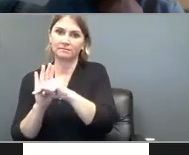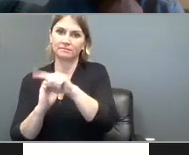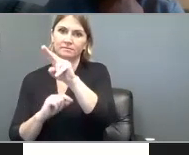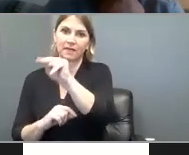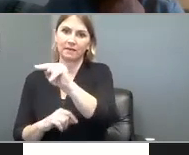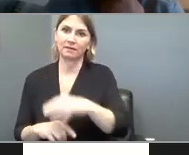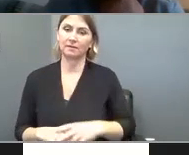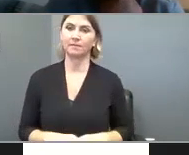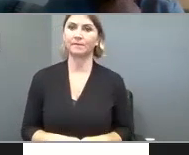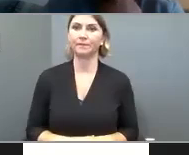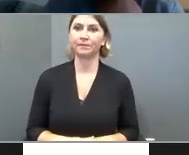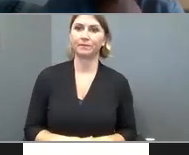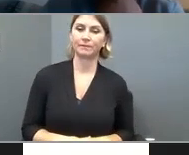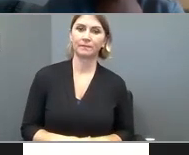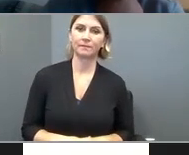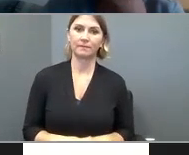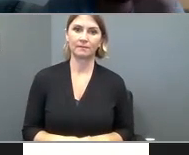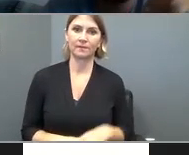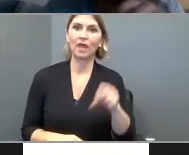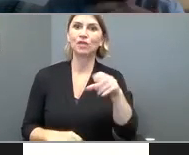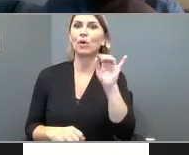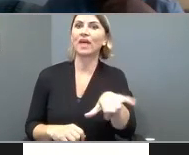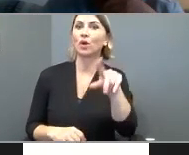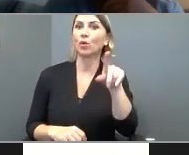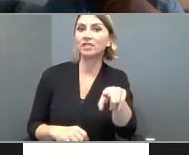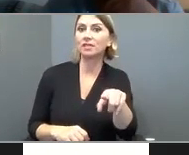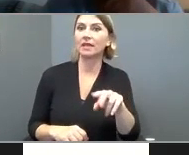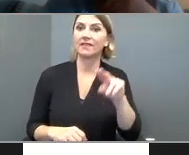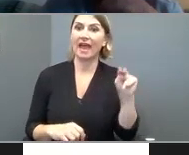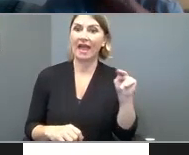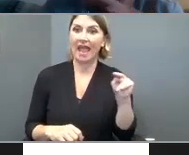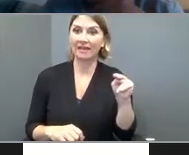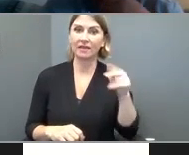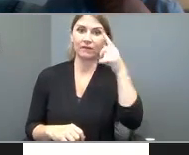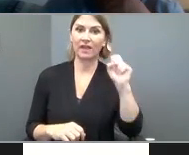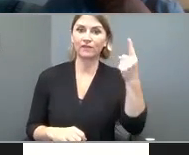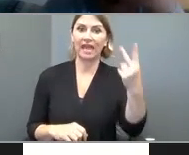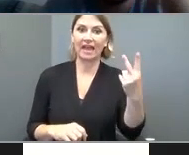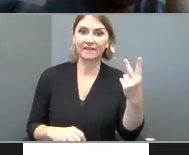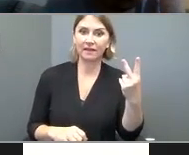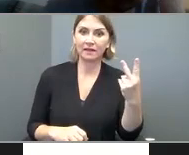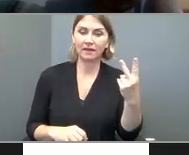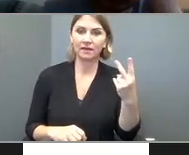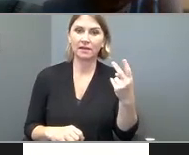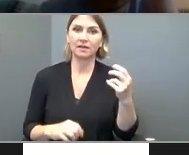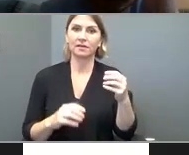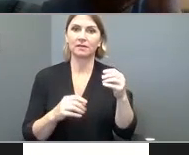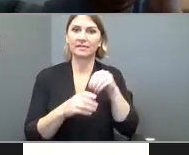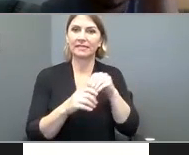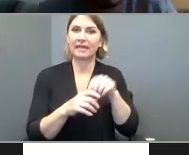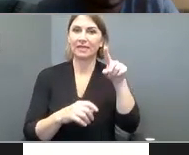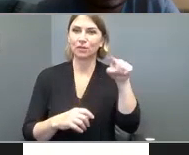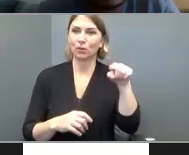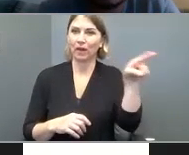Does that make sense, Abdul Rahman? So the question was whether n raised to n plus half is within the square root. So it's not.